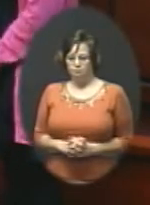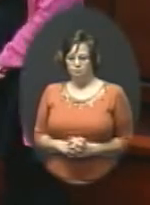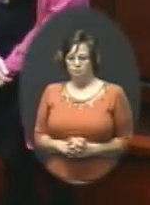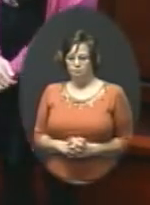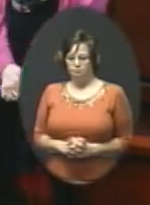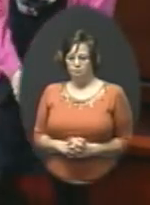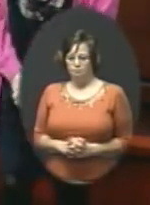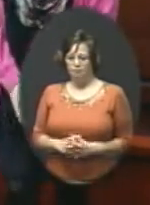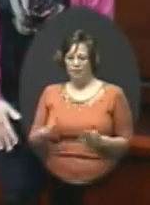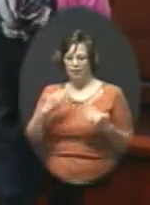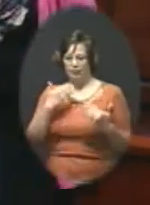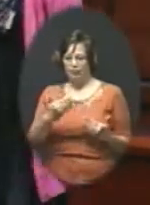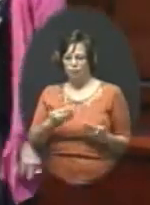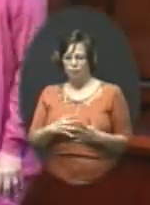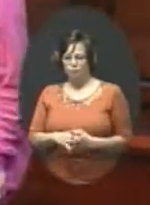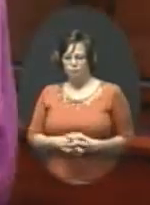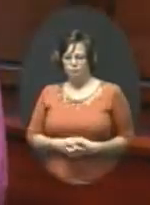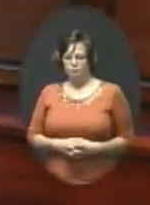Thank you.